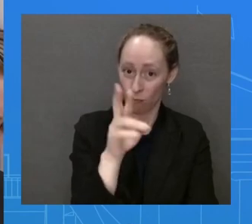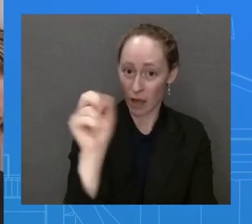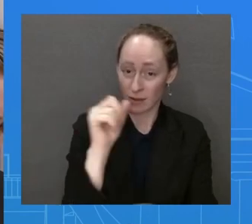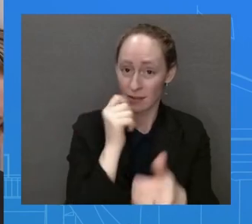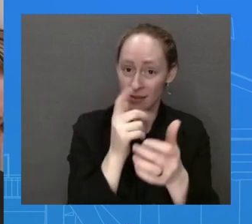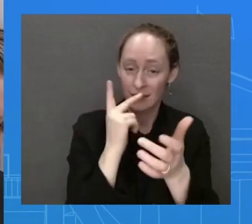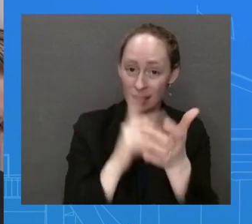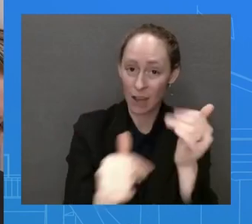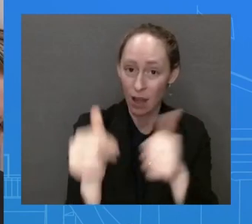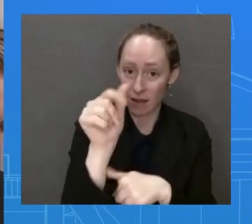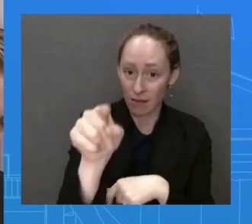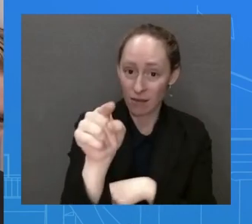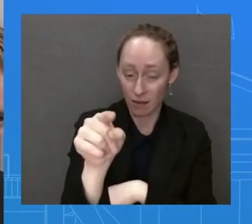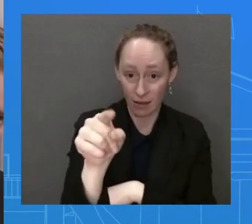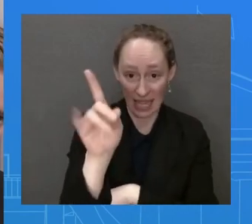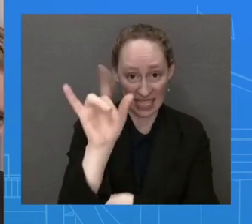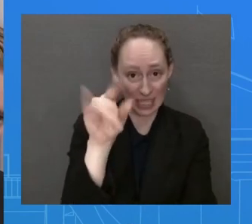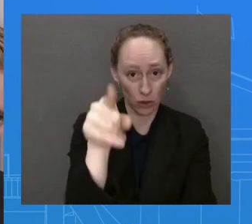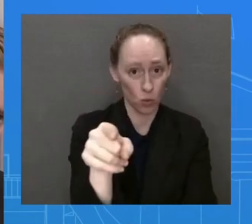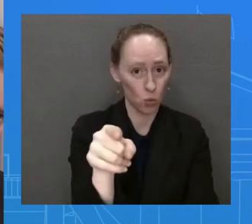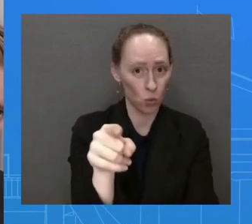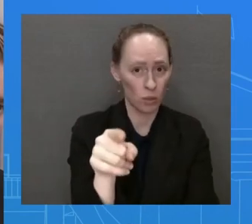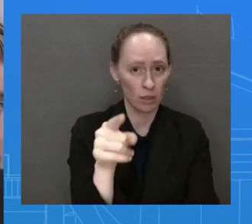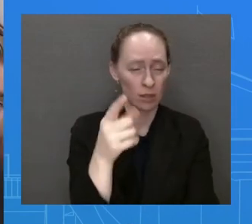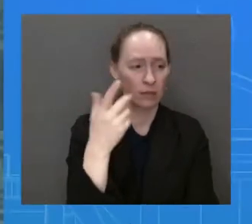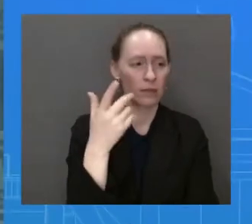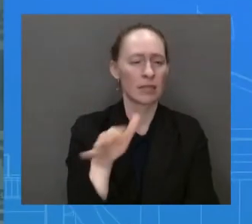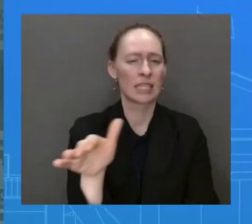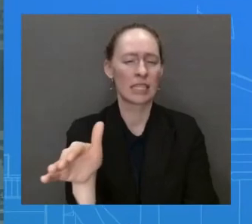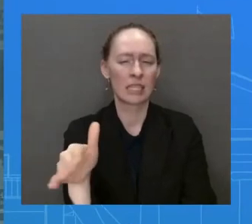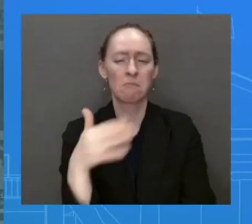advance of CBS News breaking the story on Monday? No. Okay. Okay. Oh,